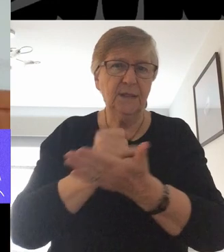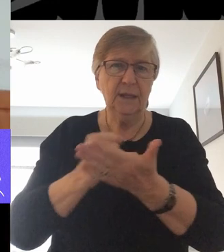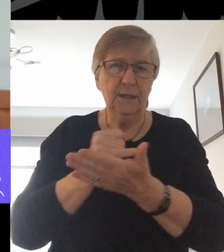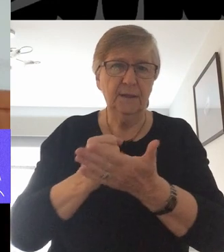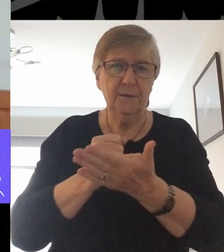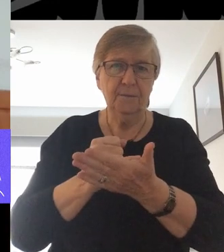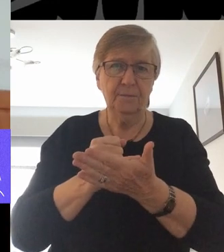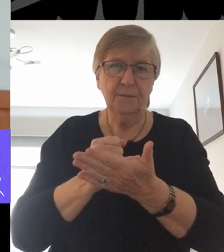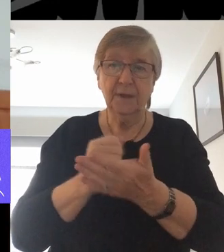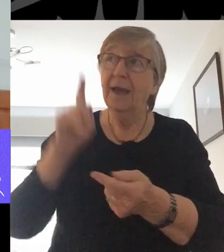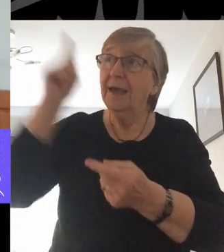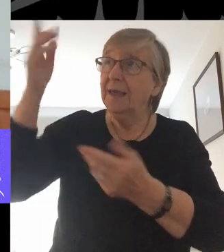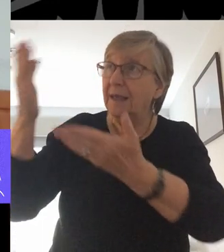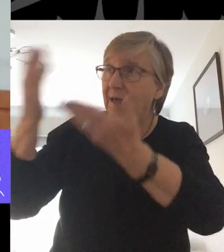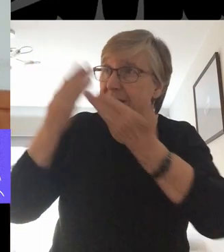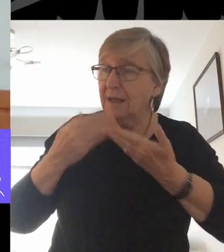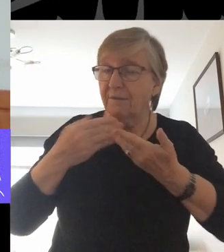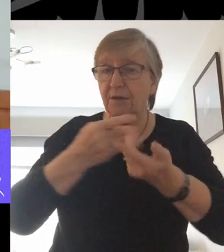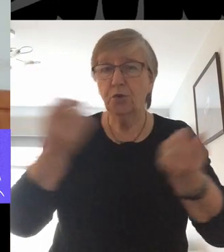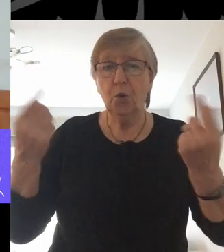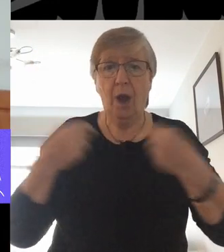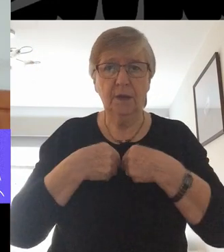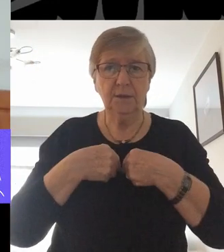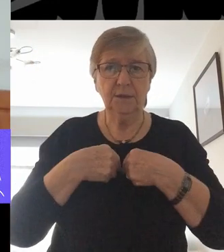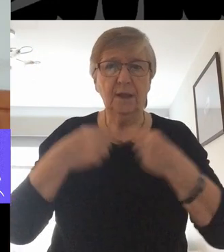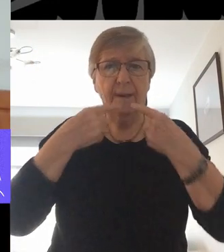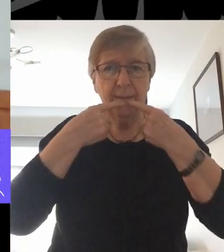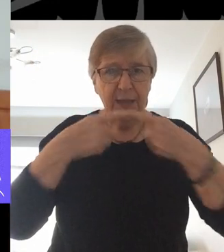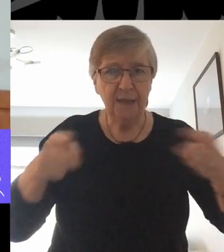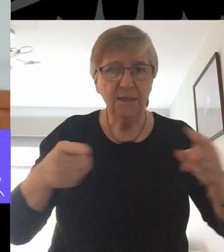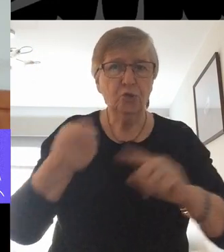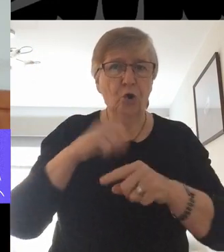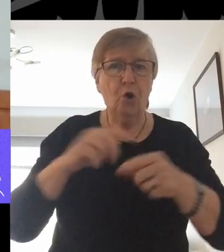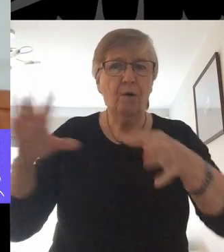And he has committed to us the message of reconciliation.